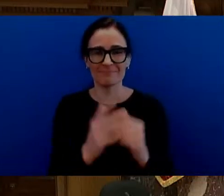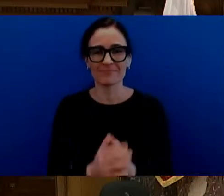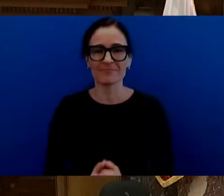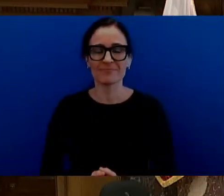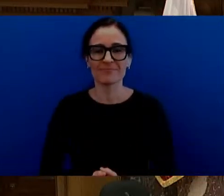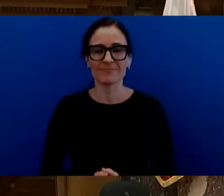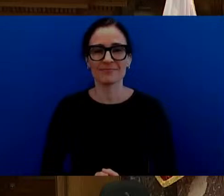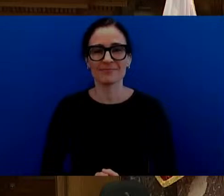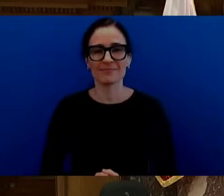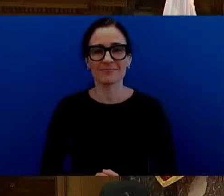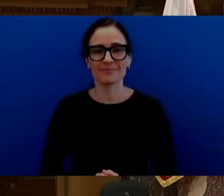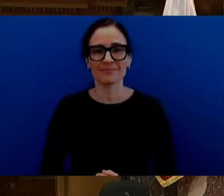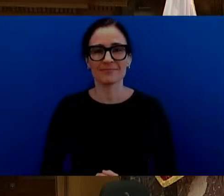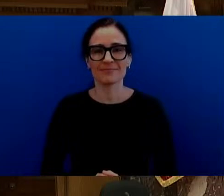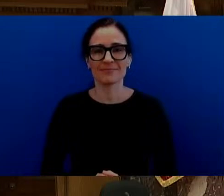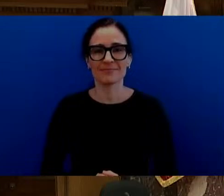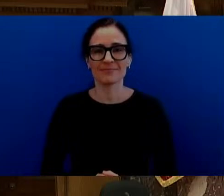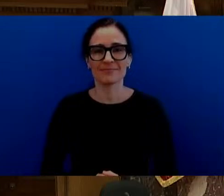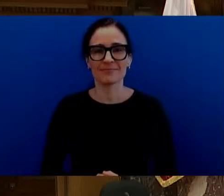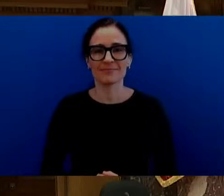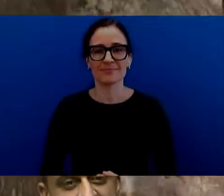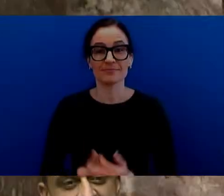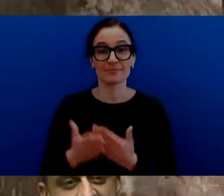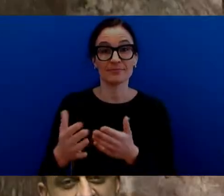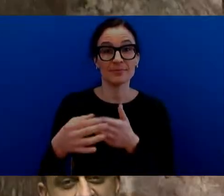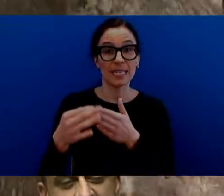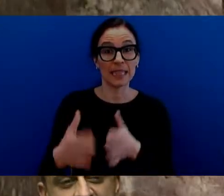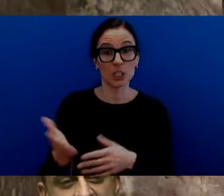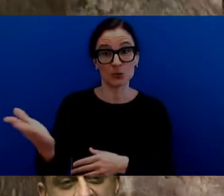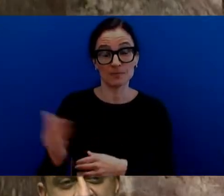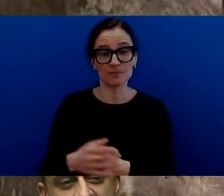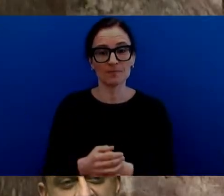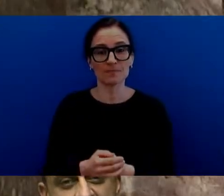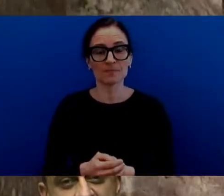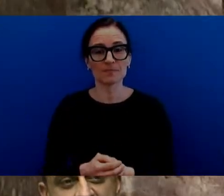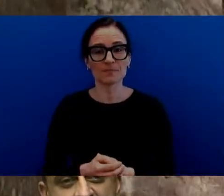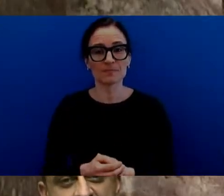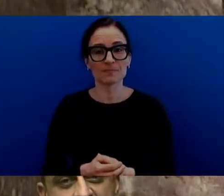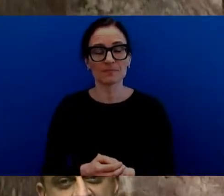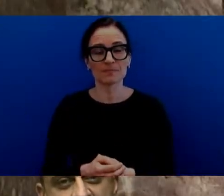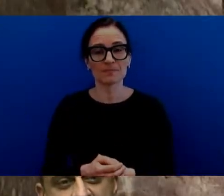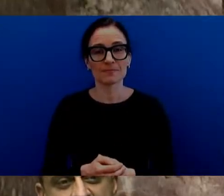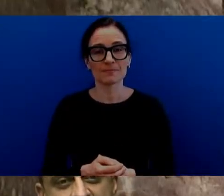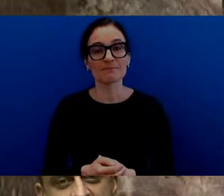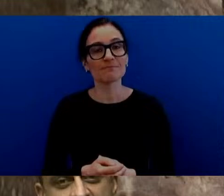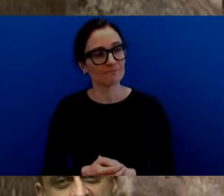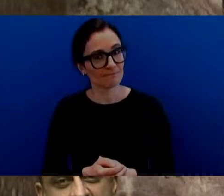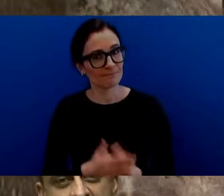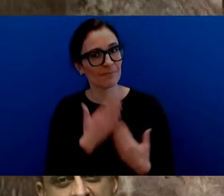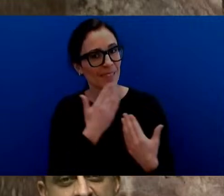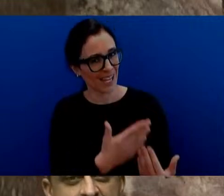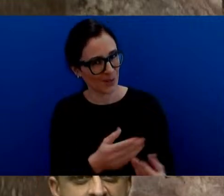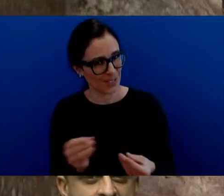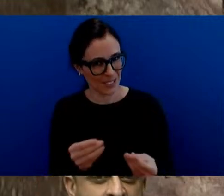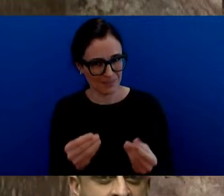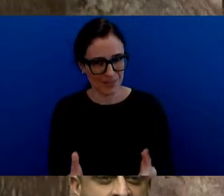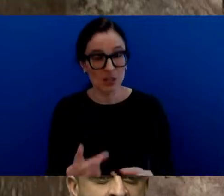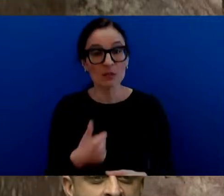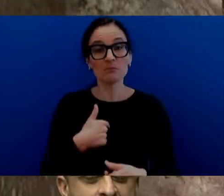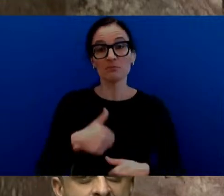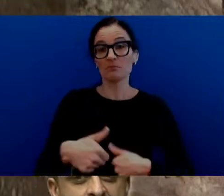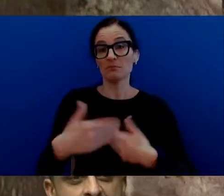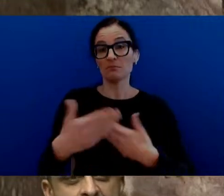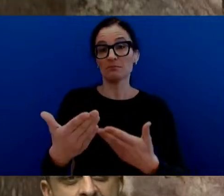Government House Leader. Thank you, Honourable Speaker. I move, seconded by the member for Chilliwack-Cultus Lake Electoral District, that George